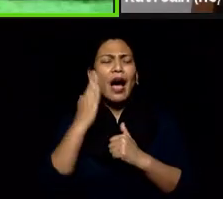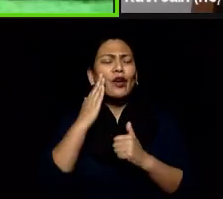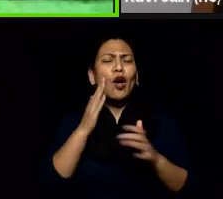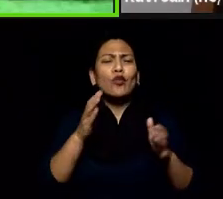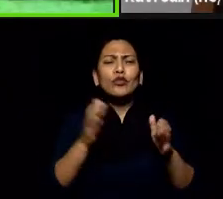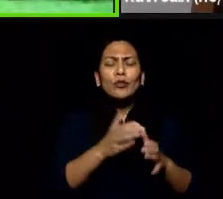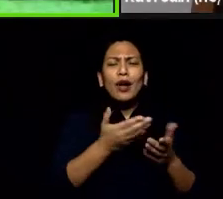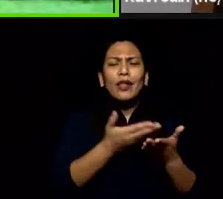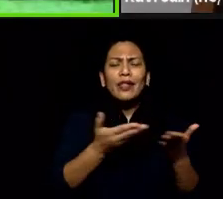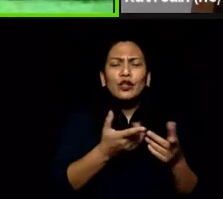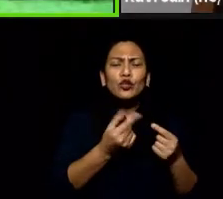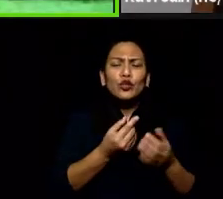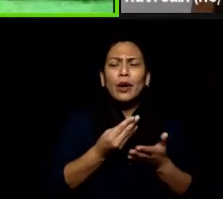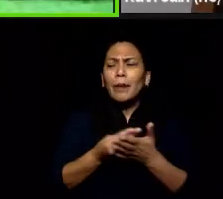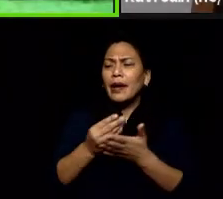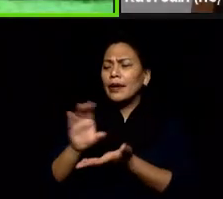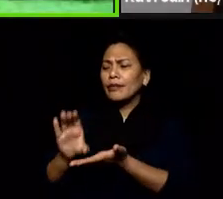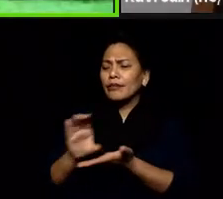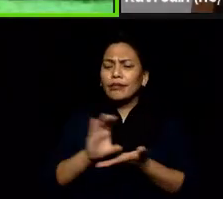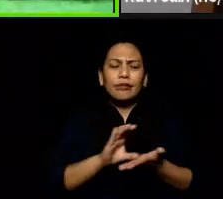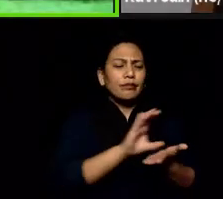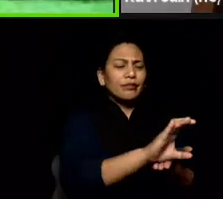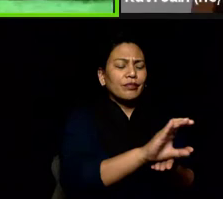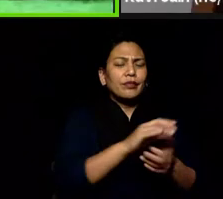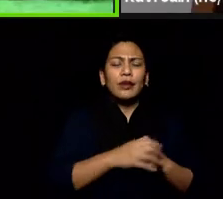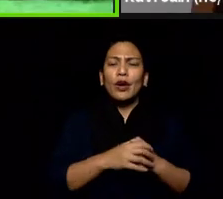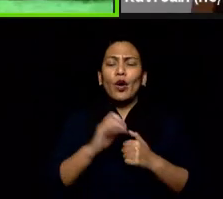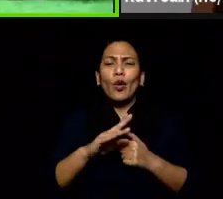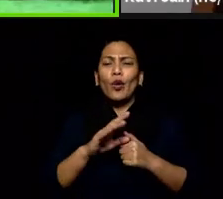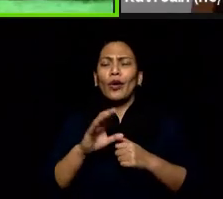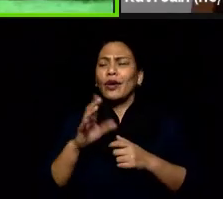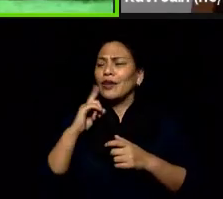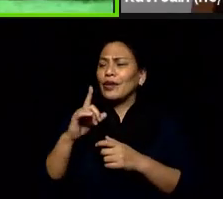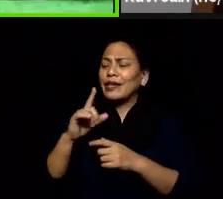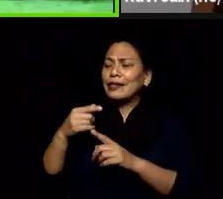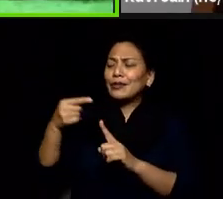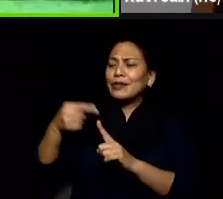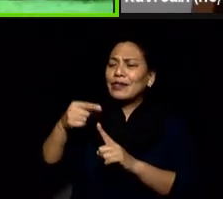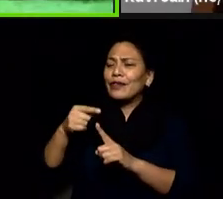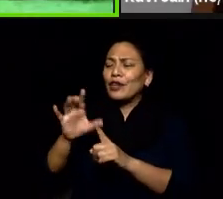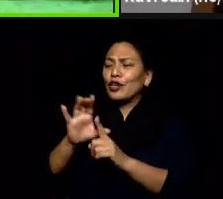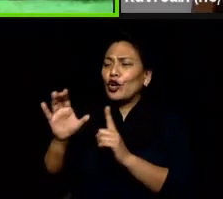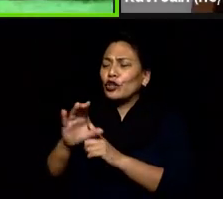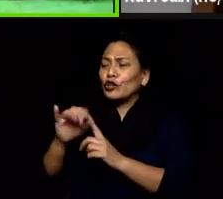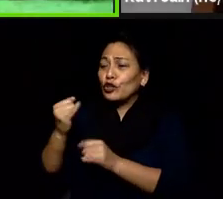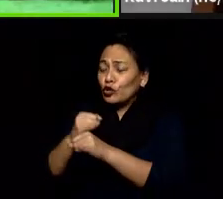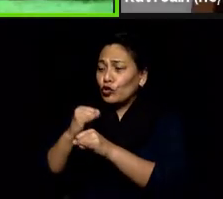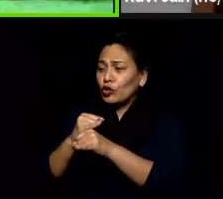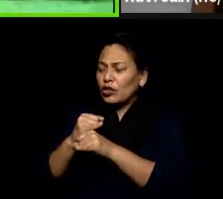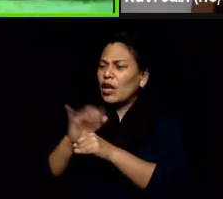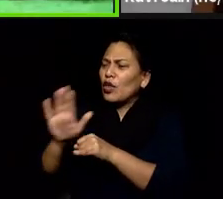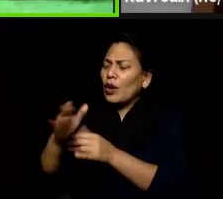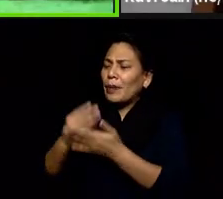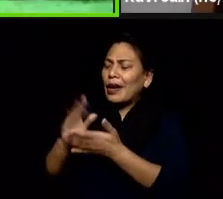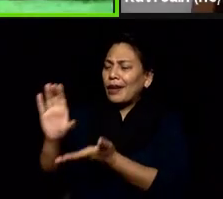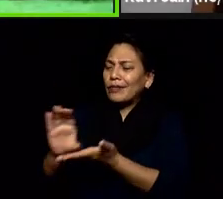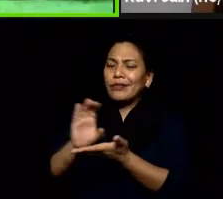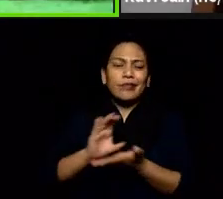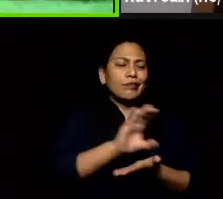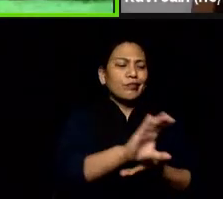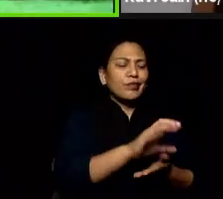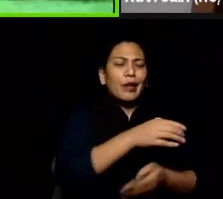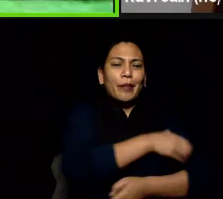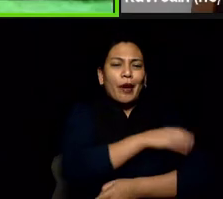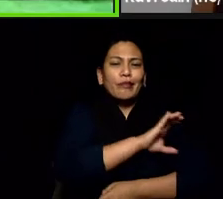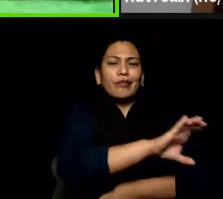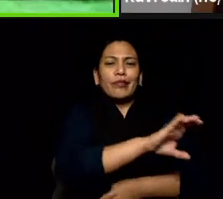this idea to defund certain cultural institutions. Great. In the cosmology of